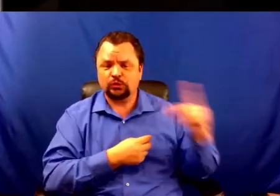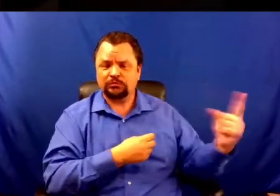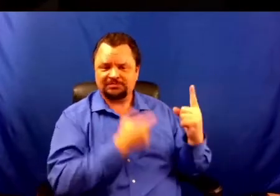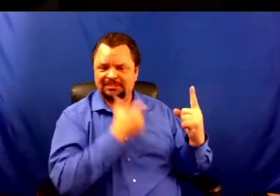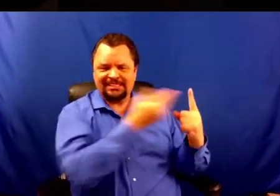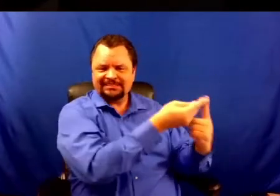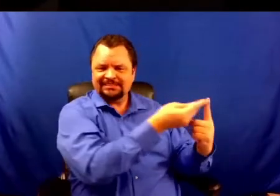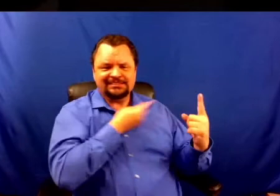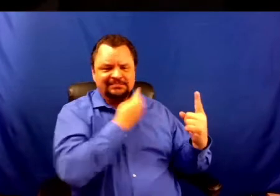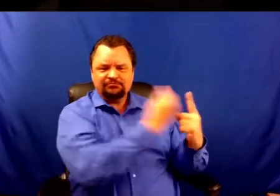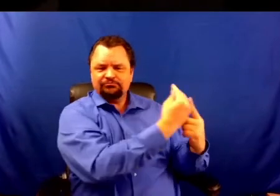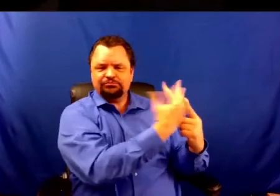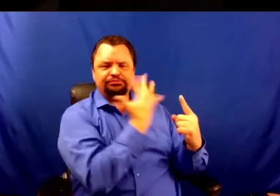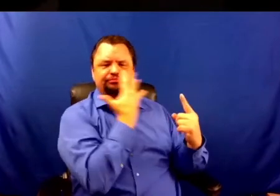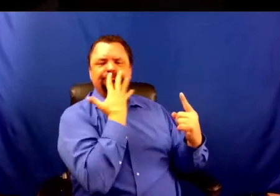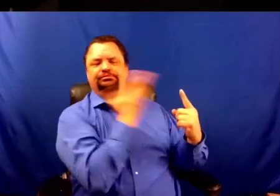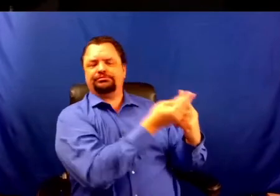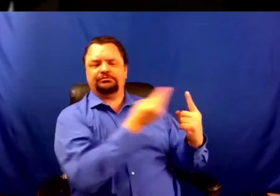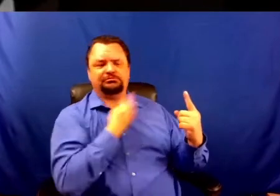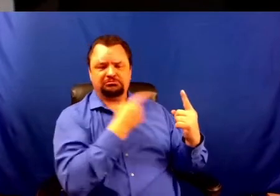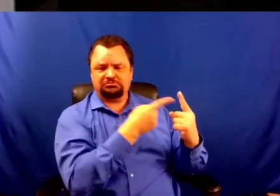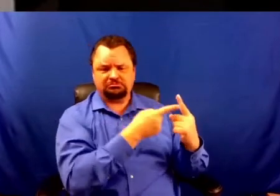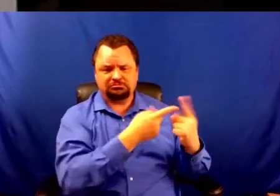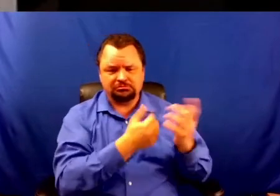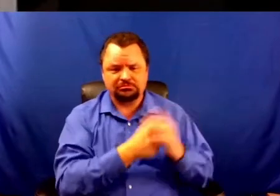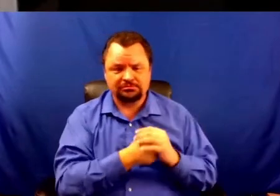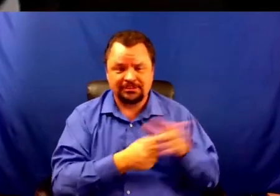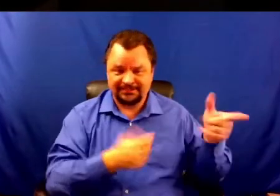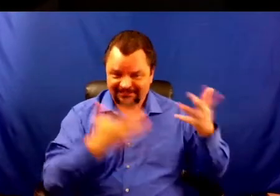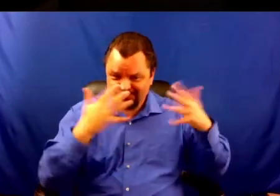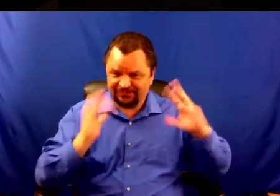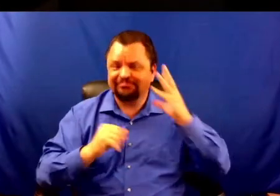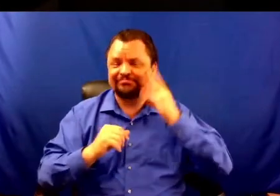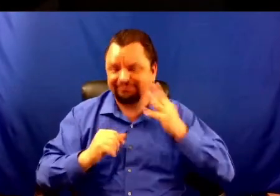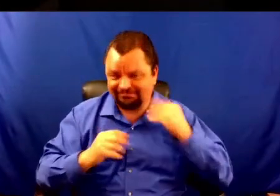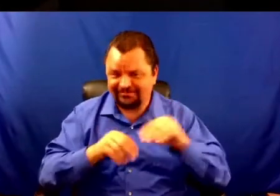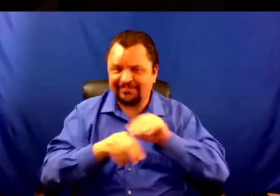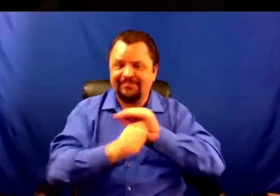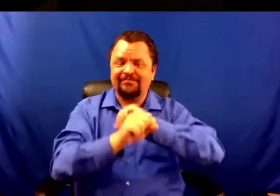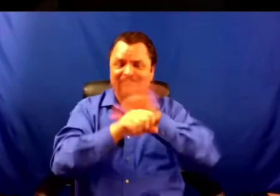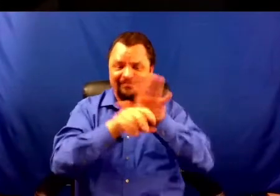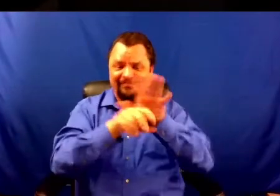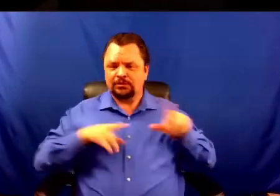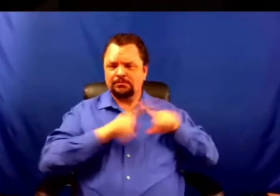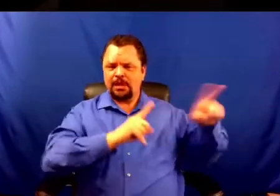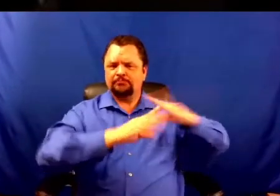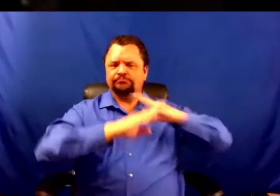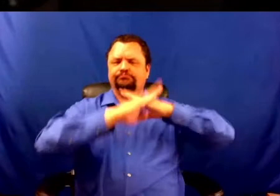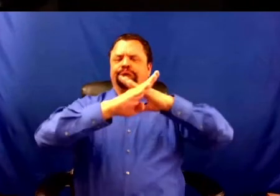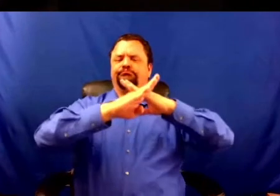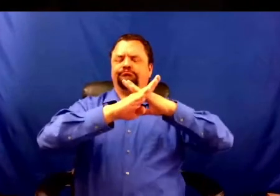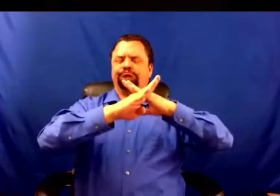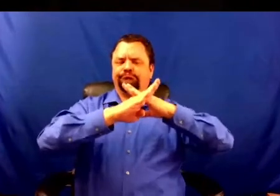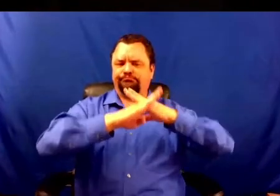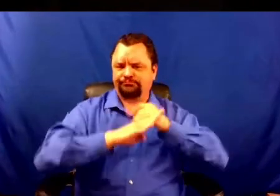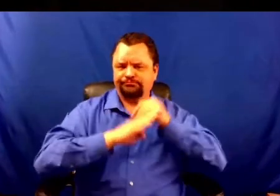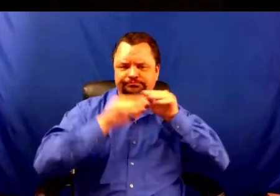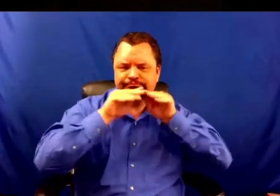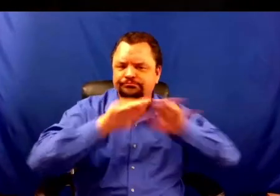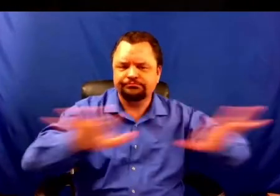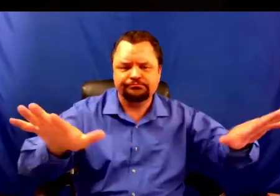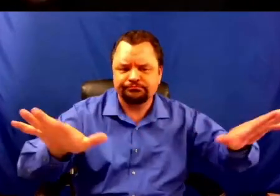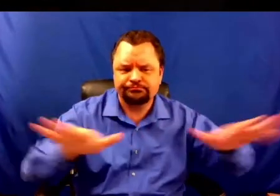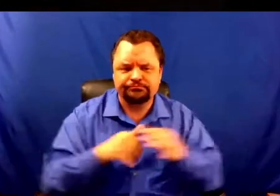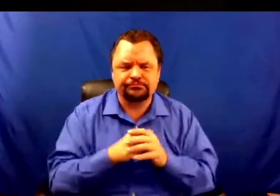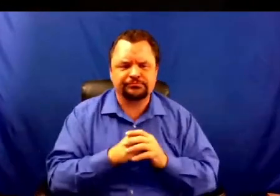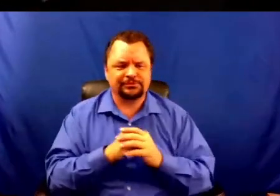not transmitting it, even though Fadi might have had COVID, right? It is a barrier in that.